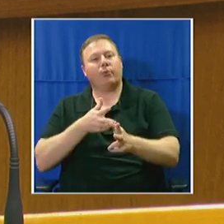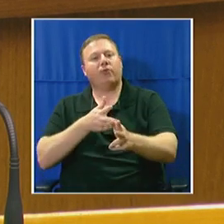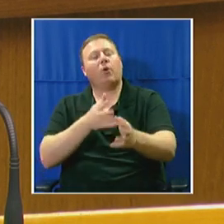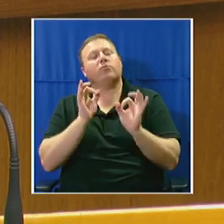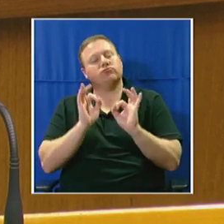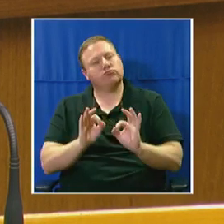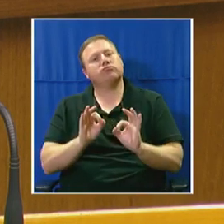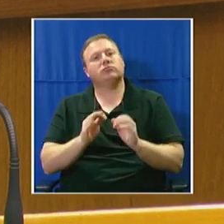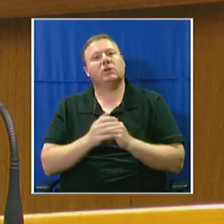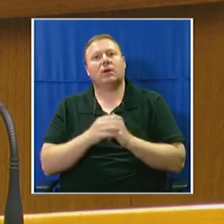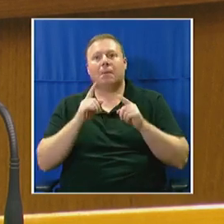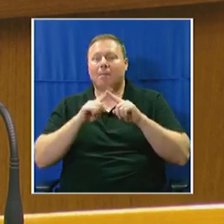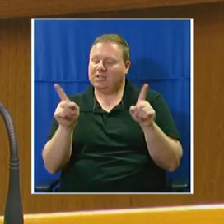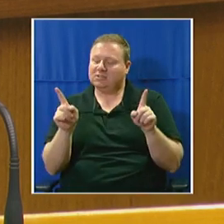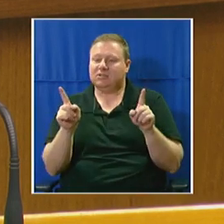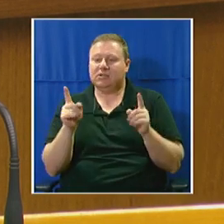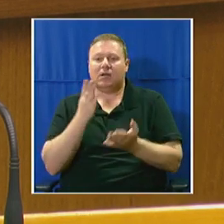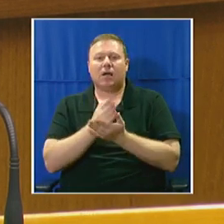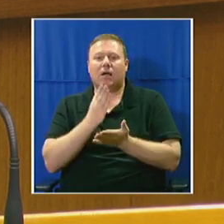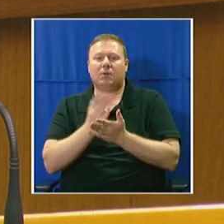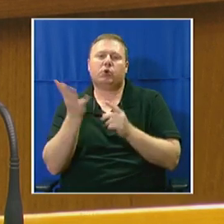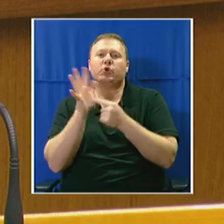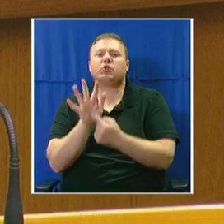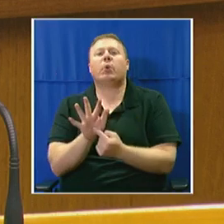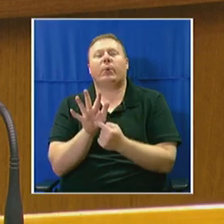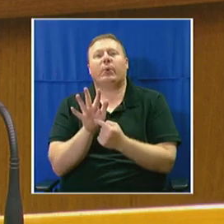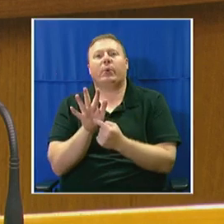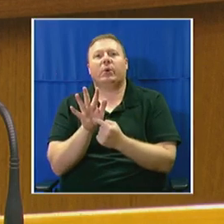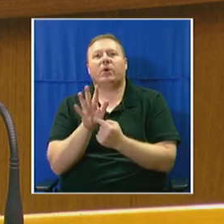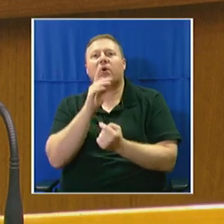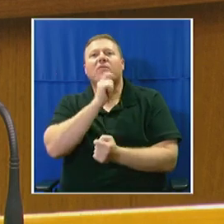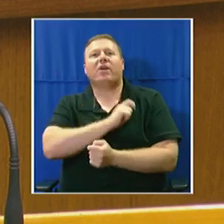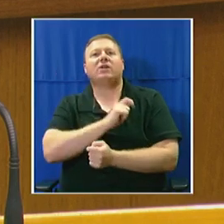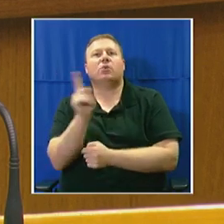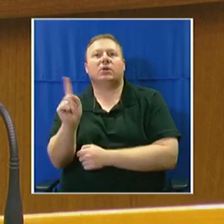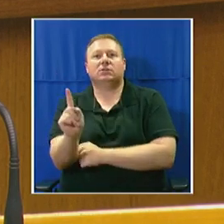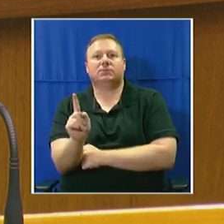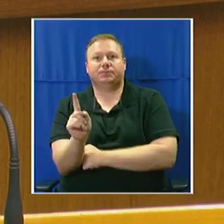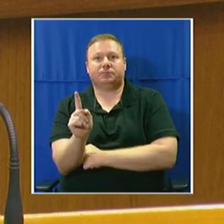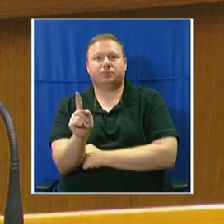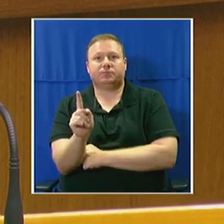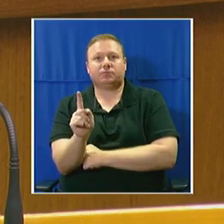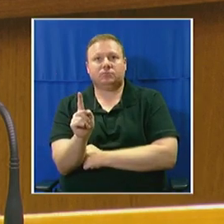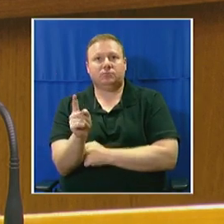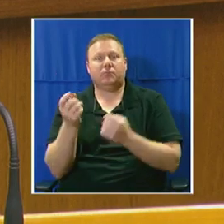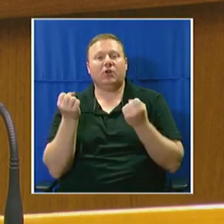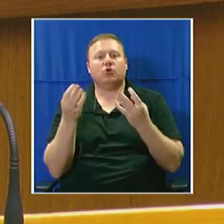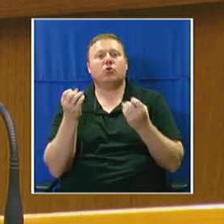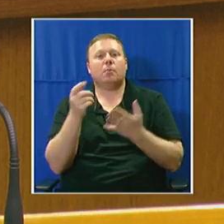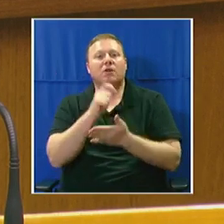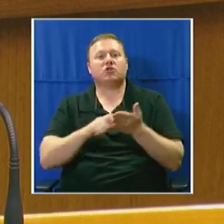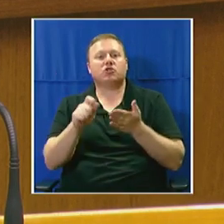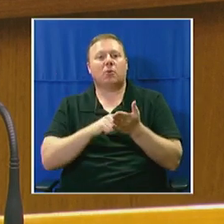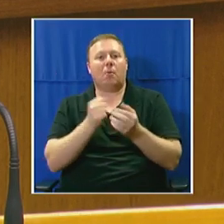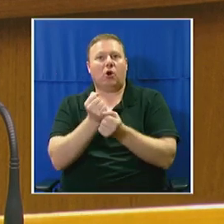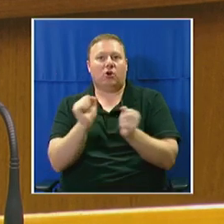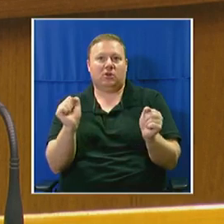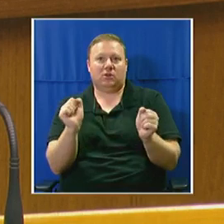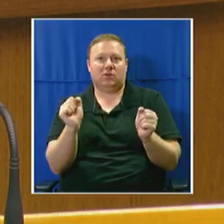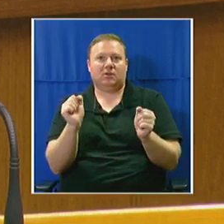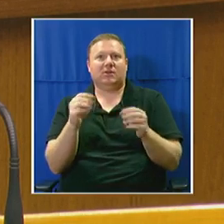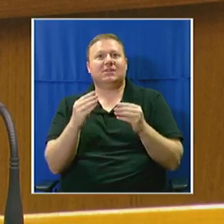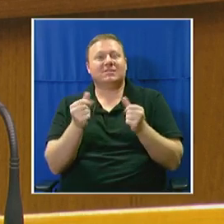department National director of public prosecutions and special director of public prosecution the NFP is satisfied that all